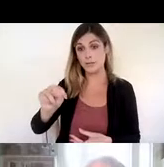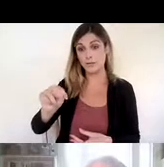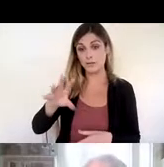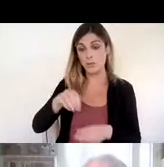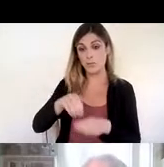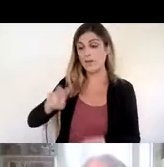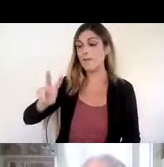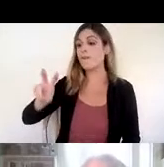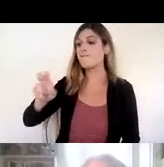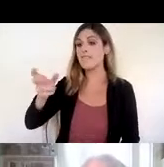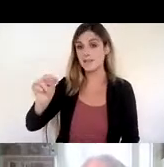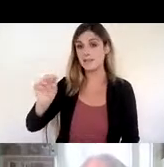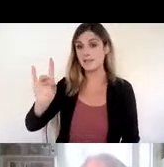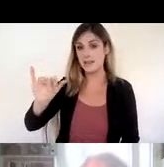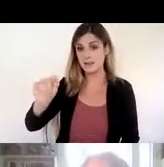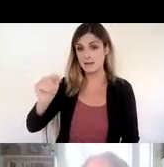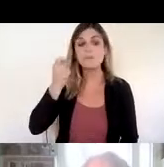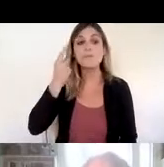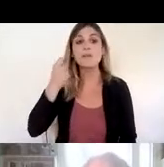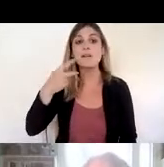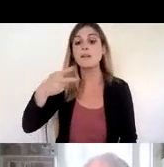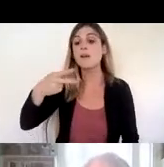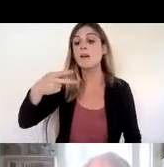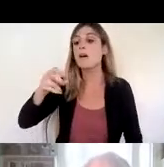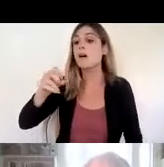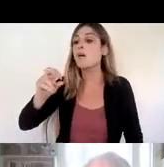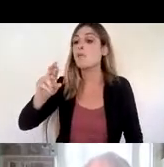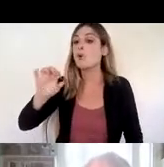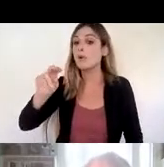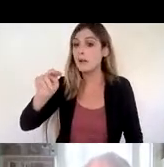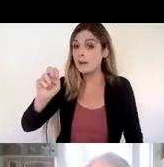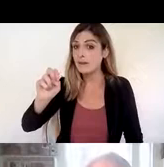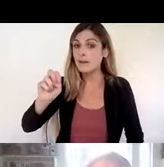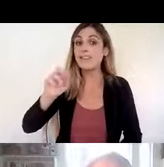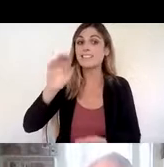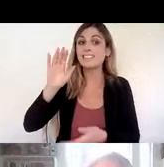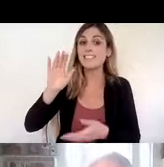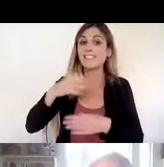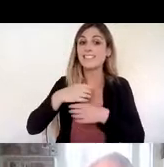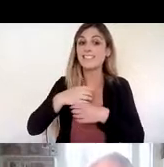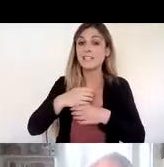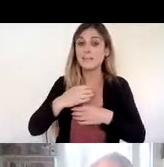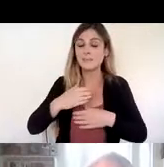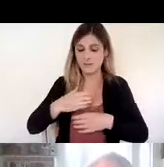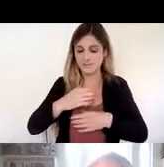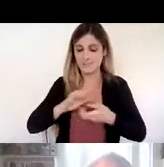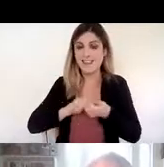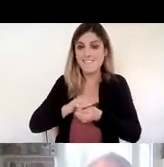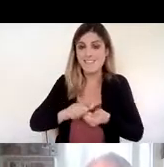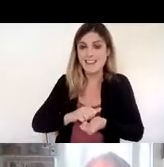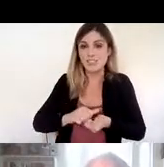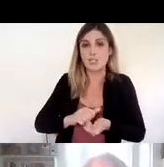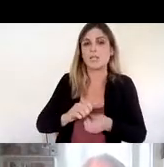digested at a somewhat lower rate from whole plant foods compared to animal foods and compared to refined plant